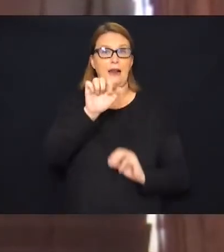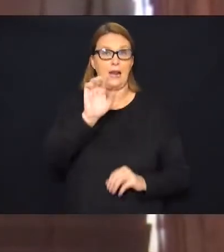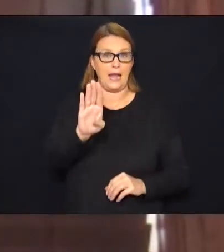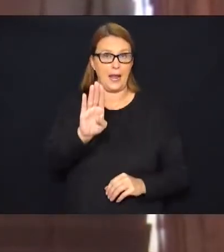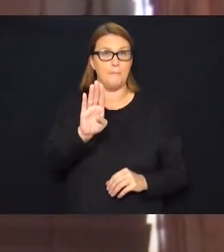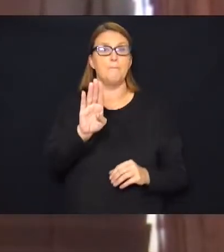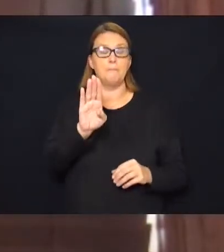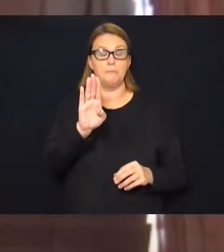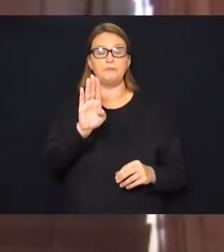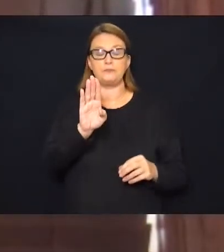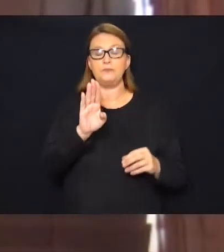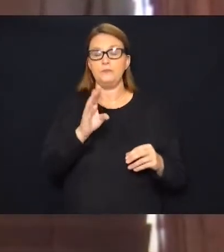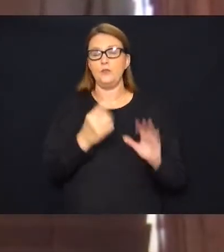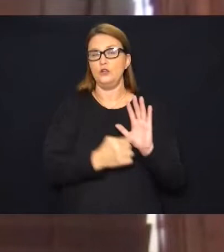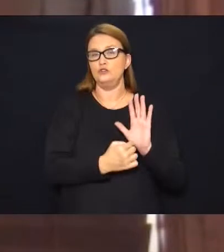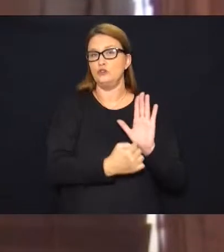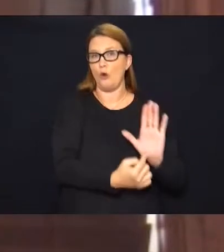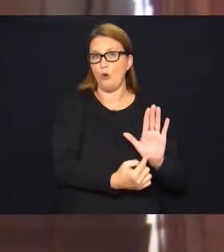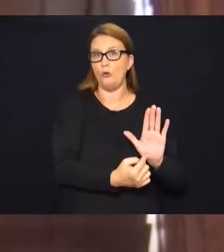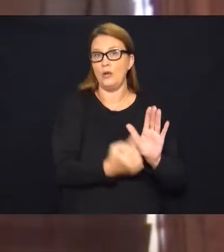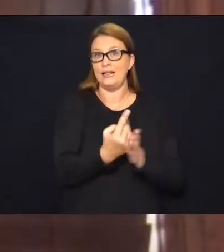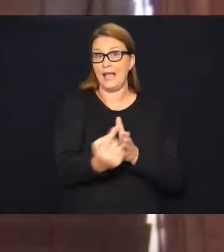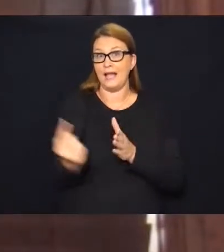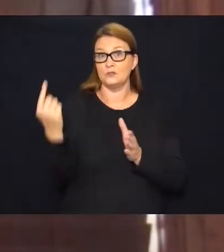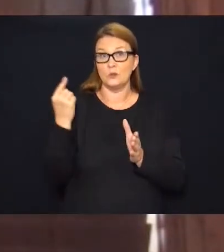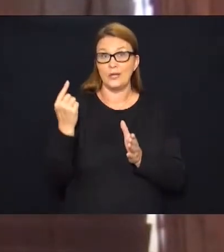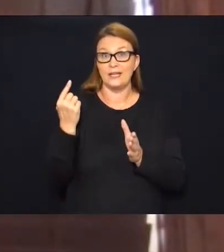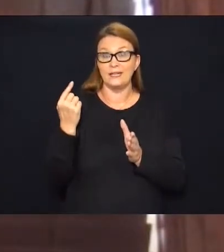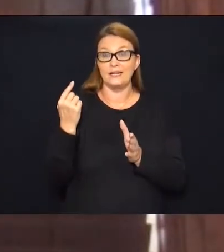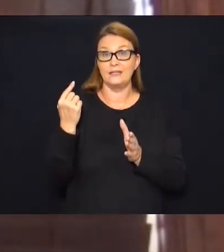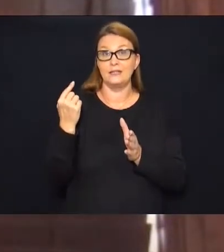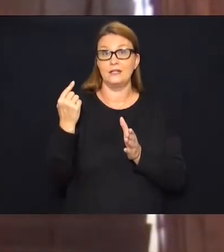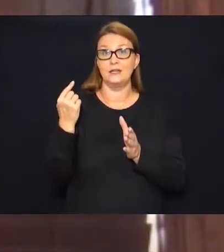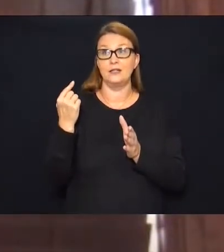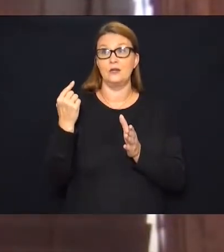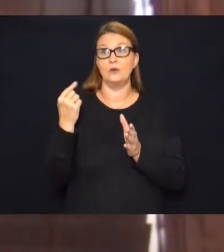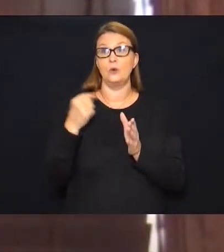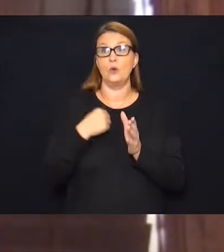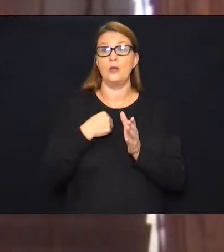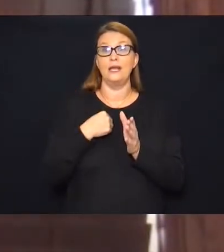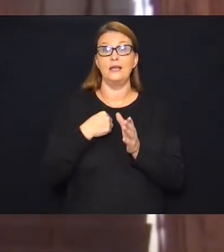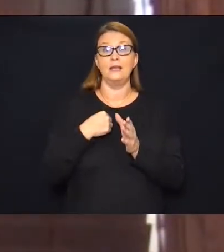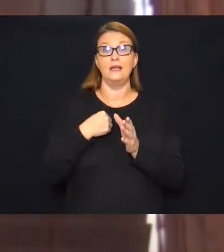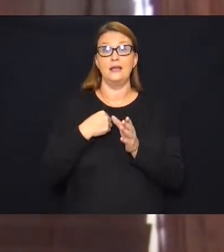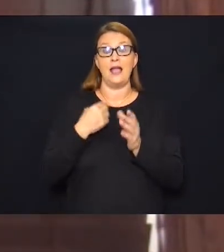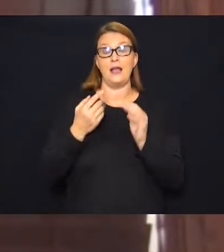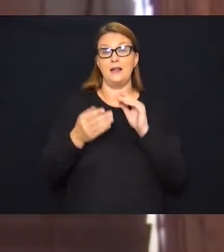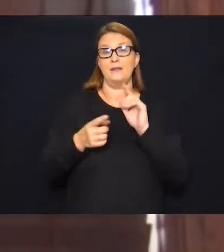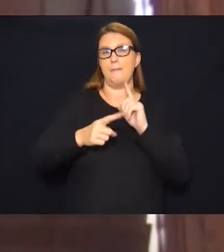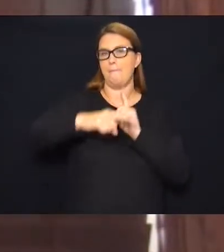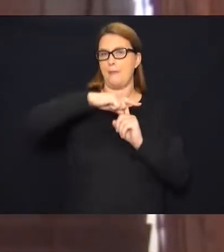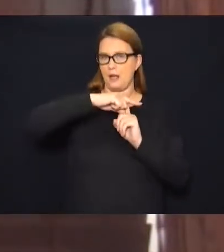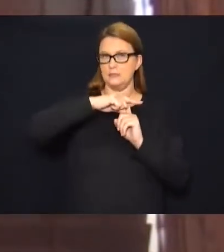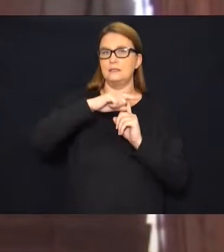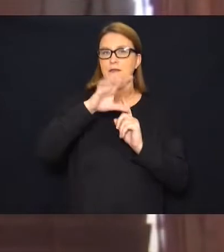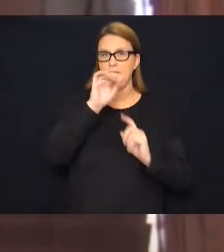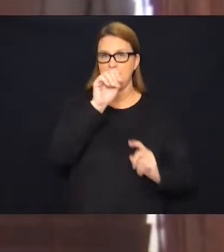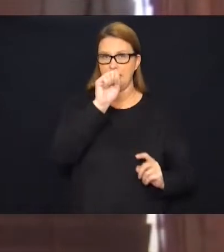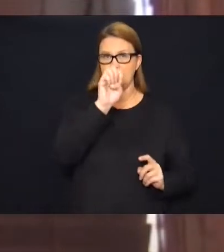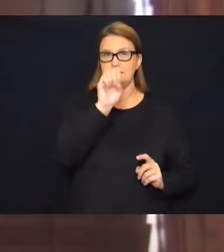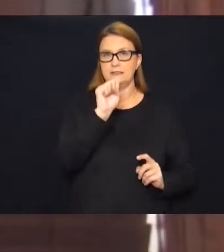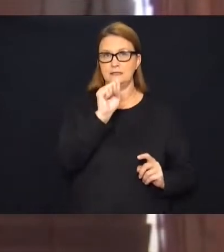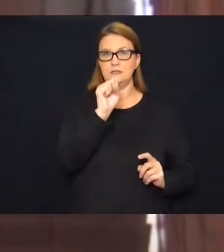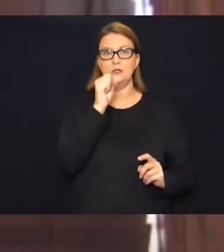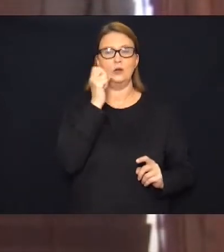would suggest that last week when we ran the positive cases of COVID-19,